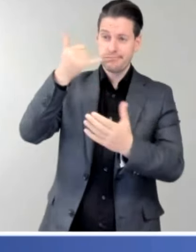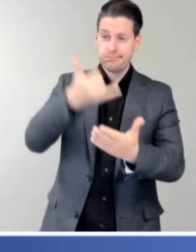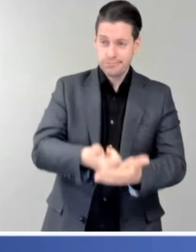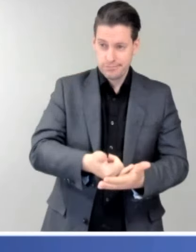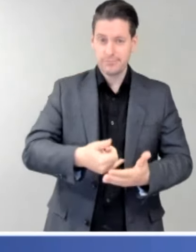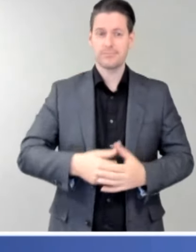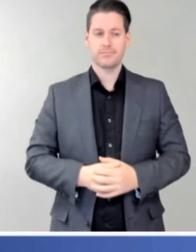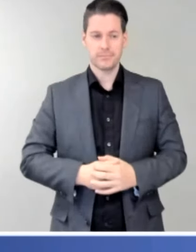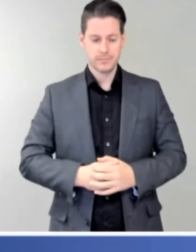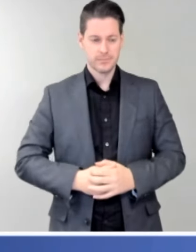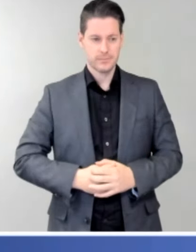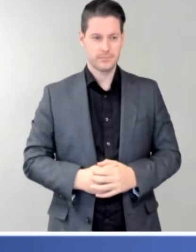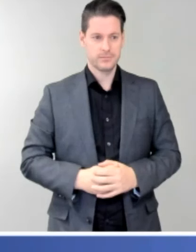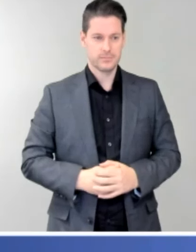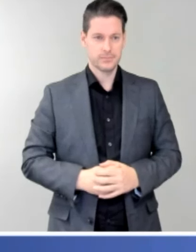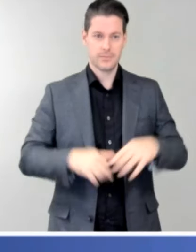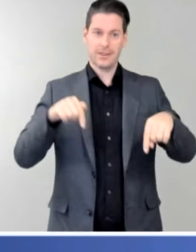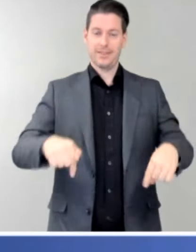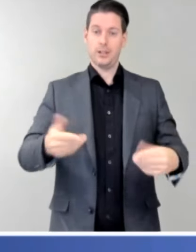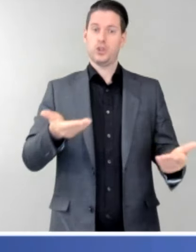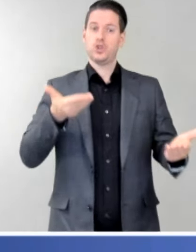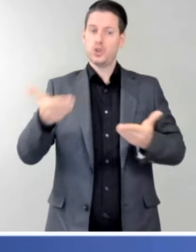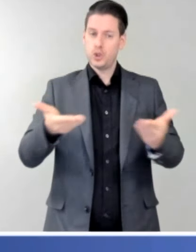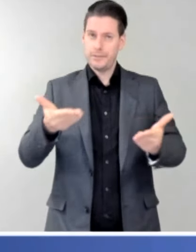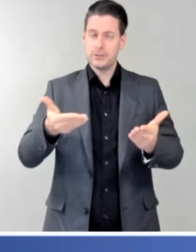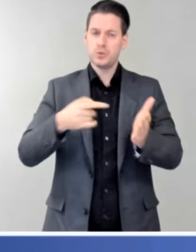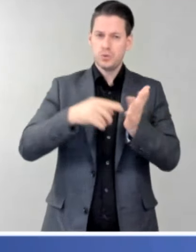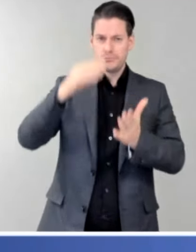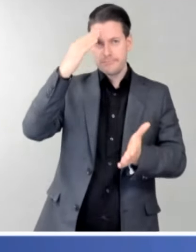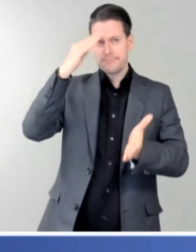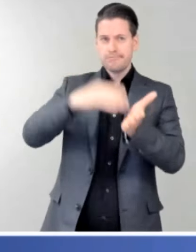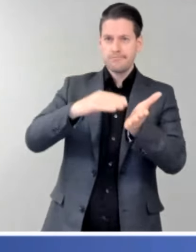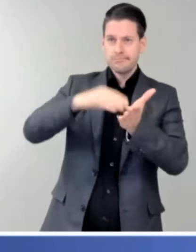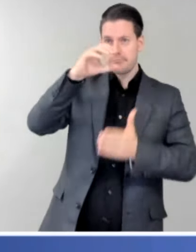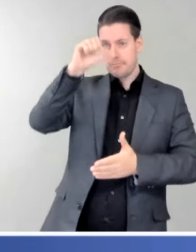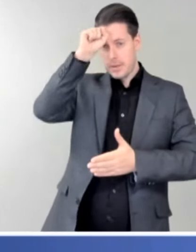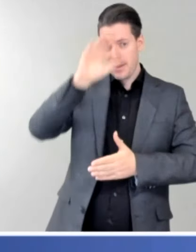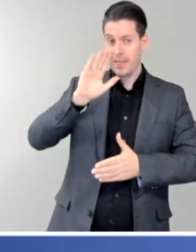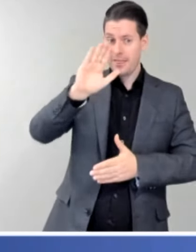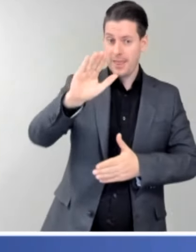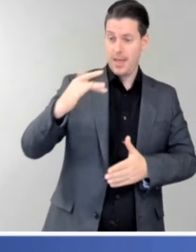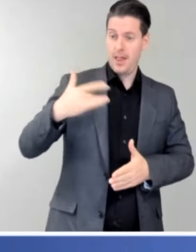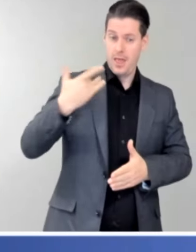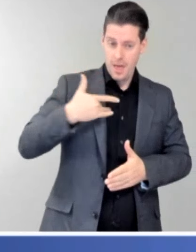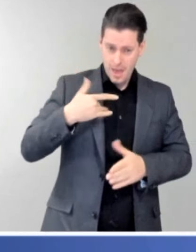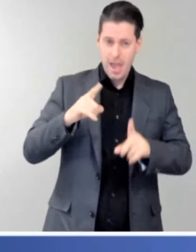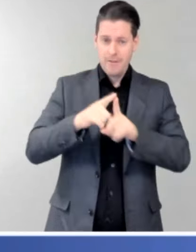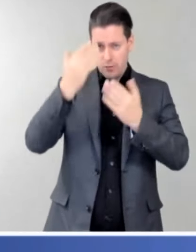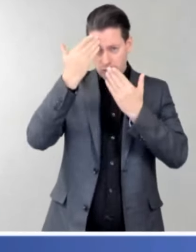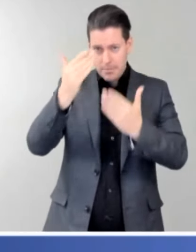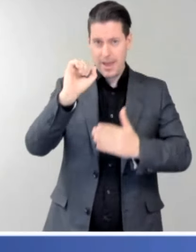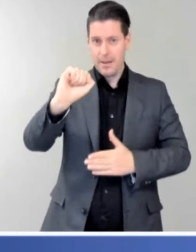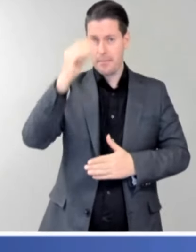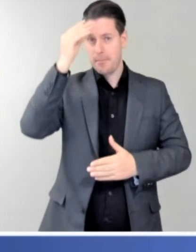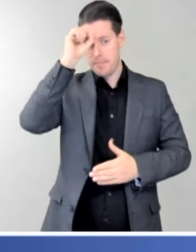This service is a time for us to reflect on their lives and honour their memory. It is for you, their families and their